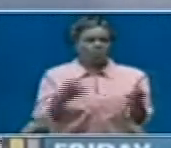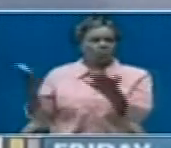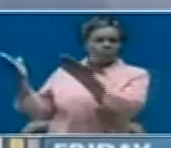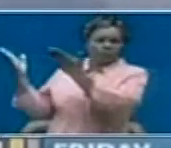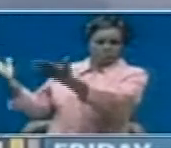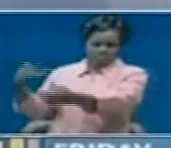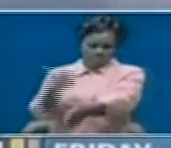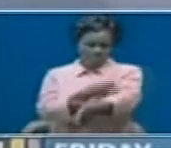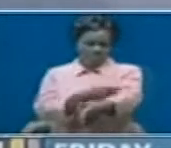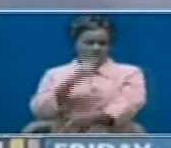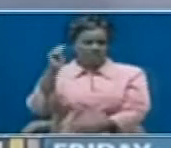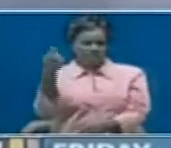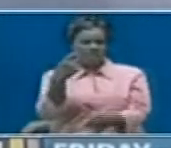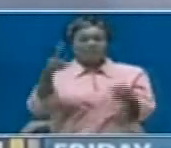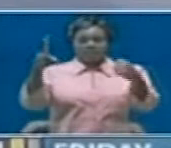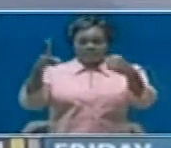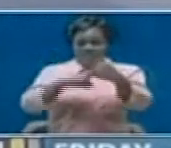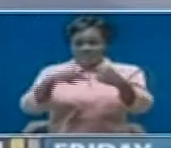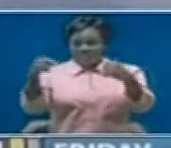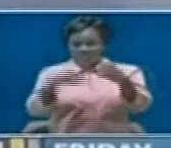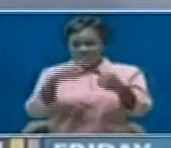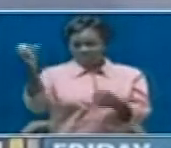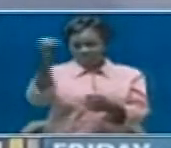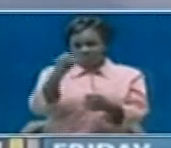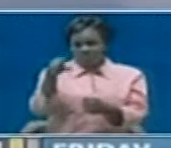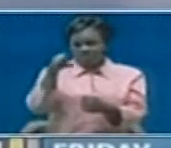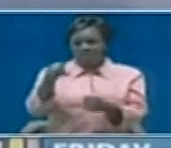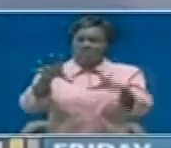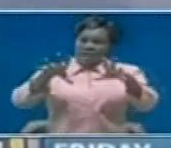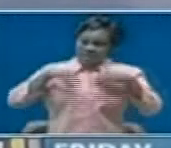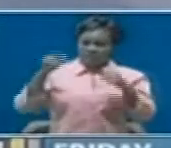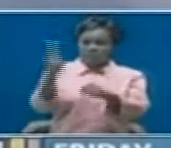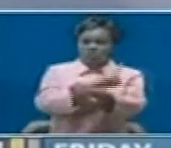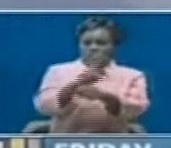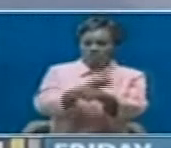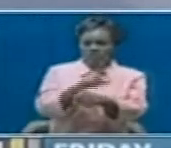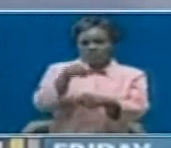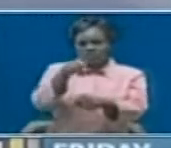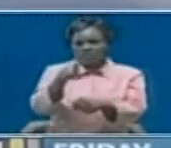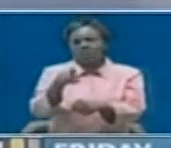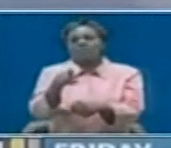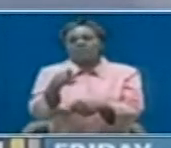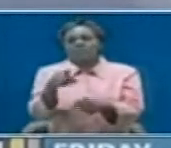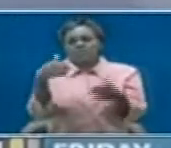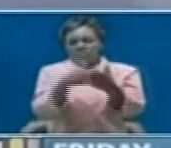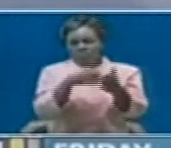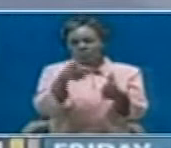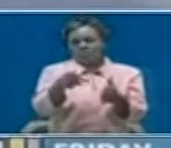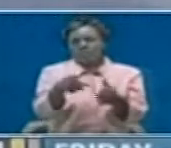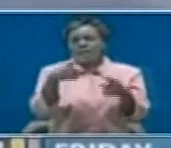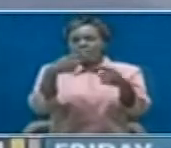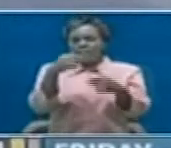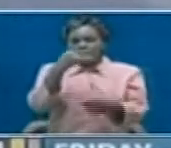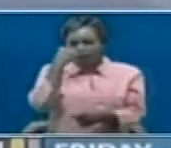for doping in Kenya, with 76.3% of the participants acknowledging they knew someone who uses the banned substance. Bang